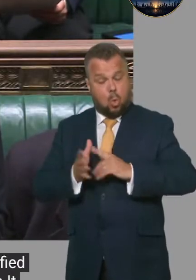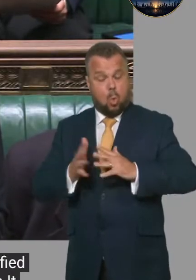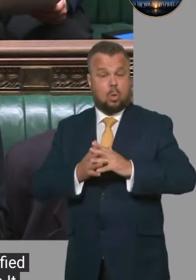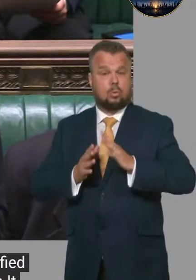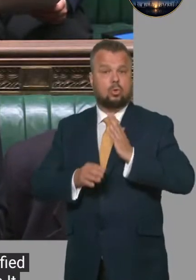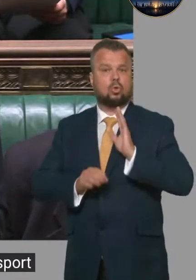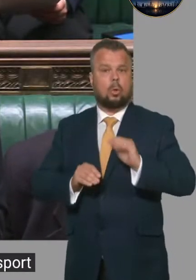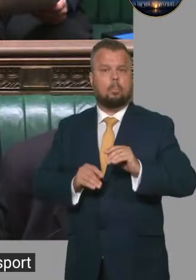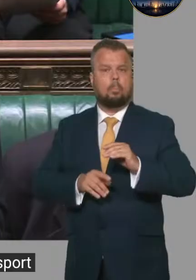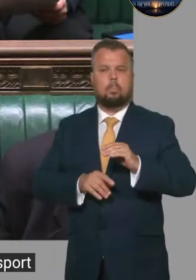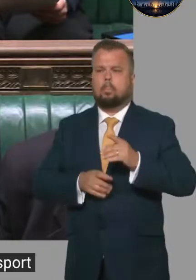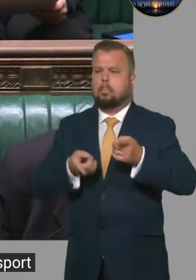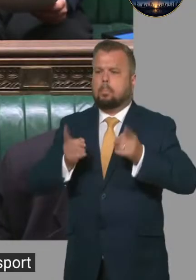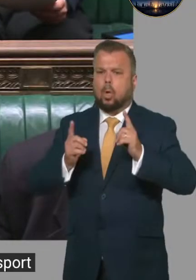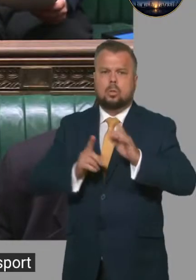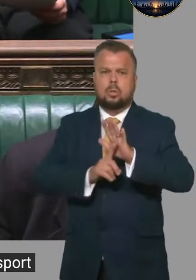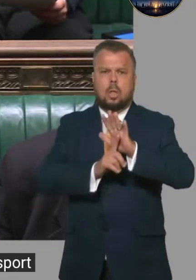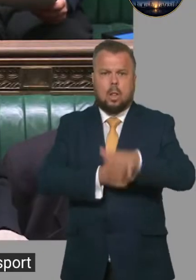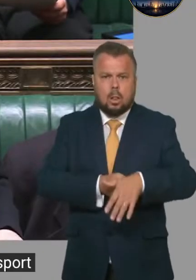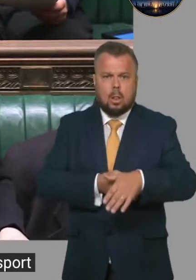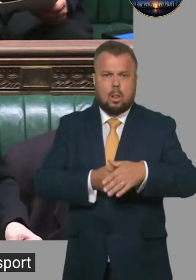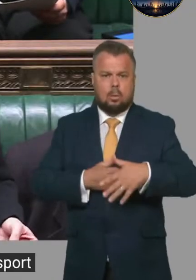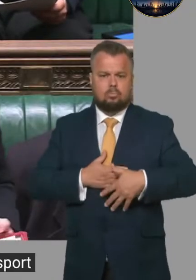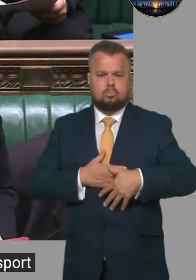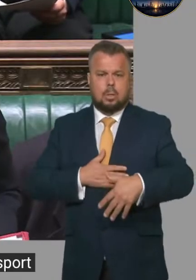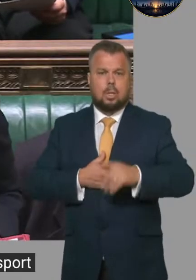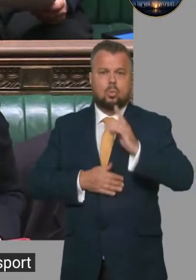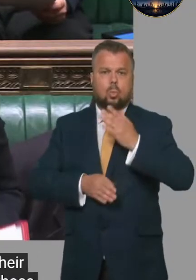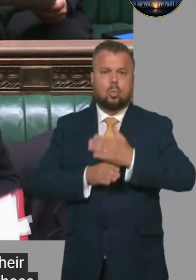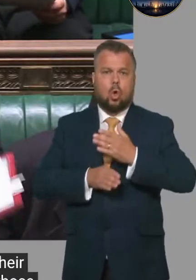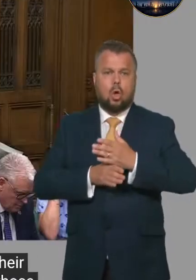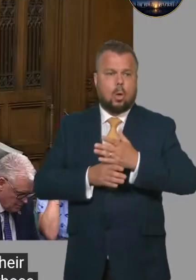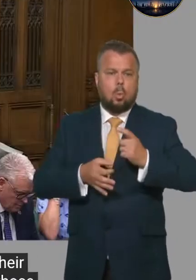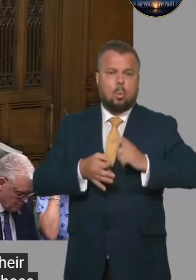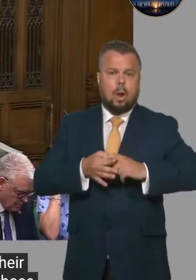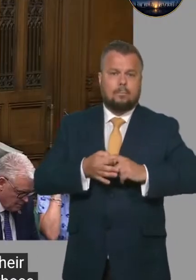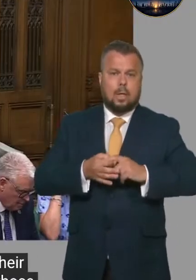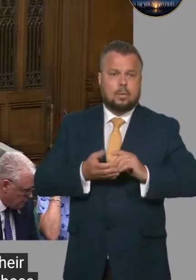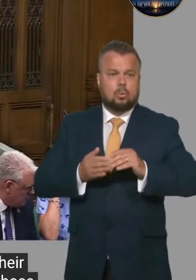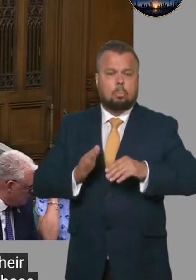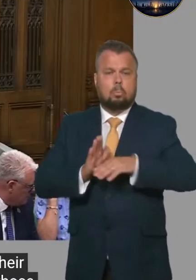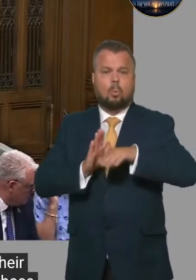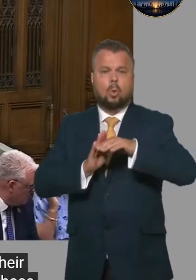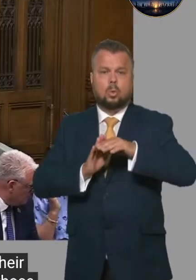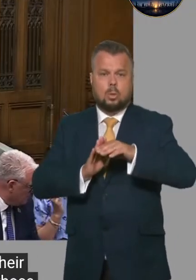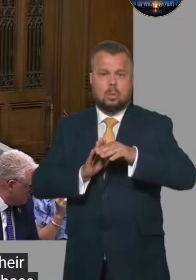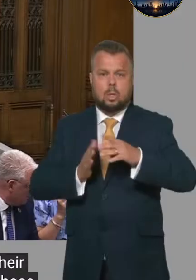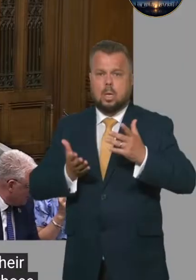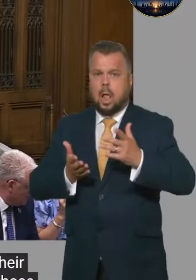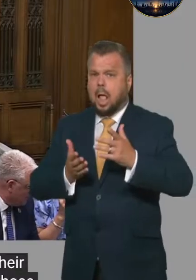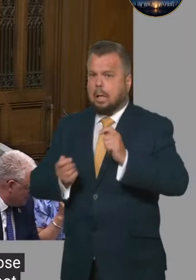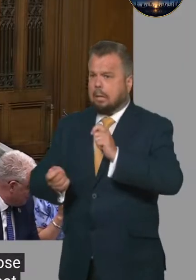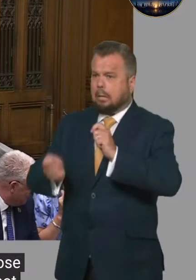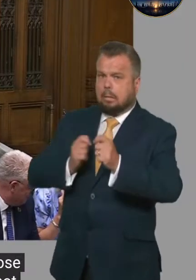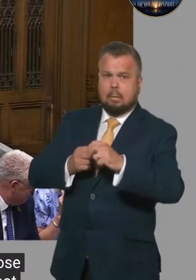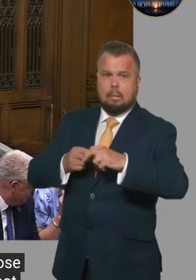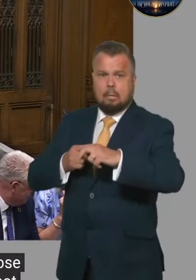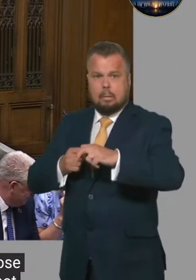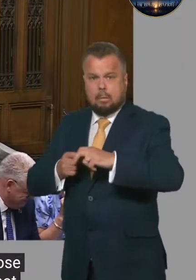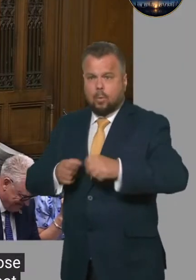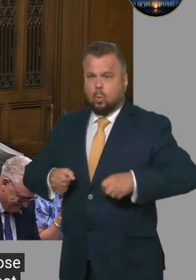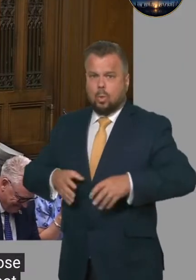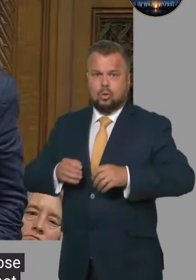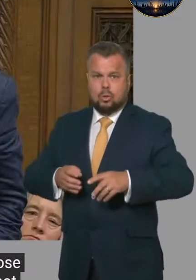we will not let them turn back the clock. We stand by these rights. We will strengthen them. Andrew George. Mr. Speaker, I've given the ministers